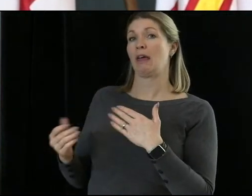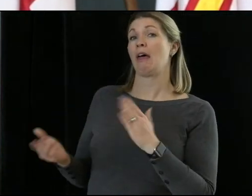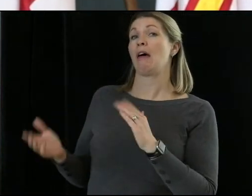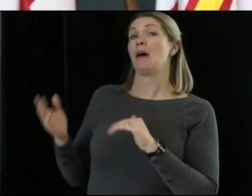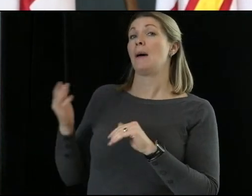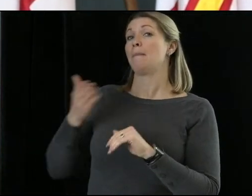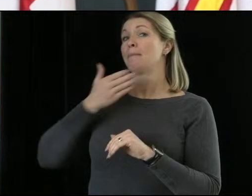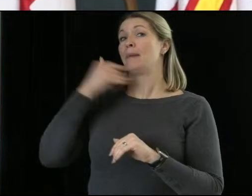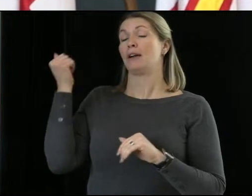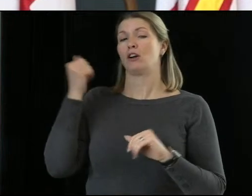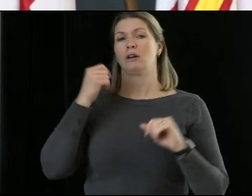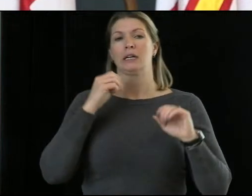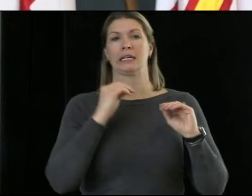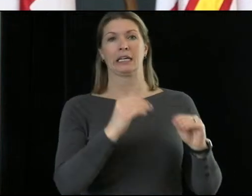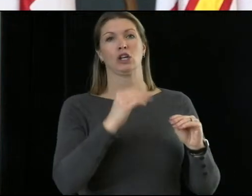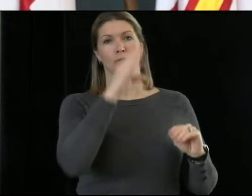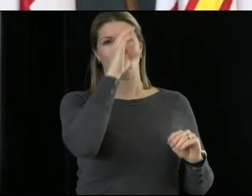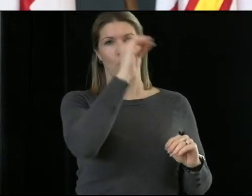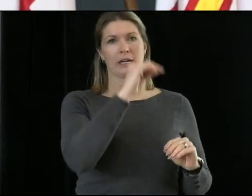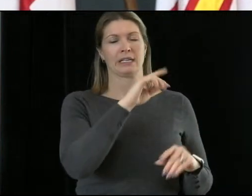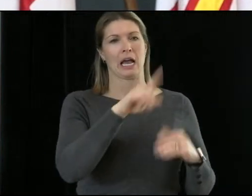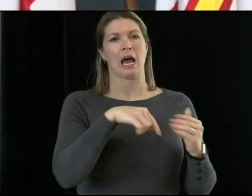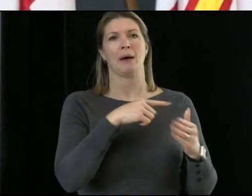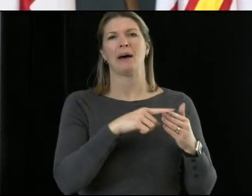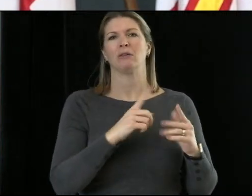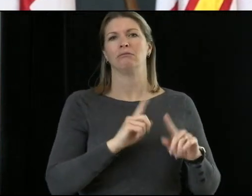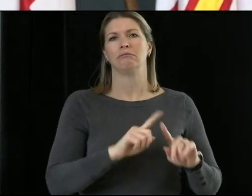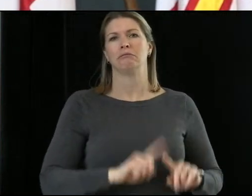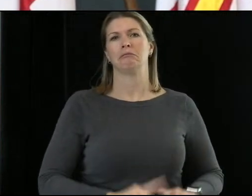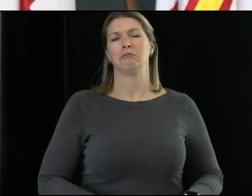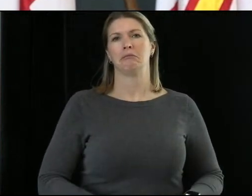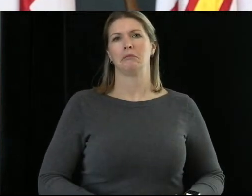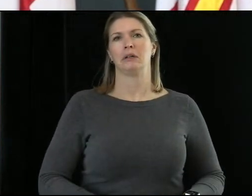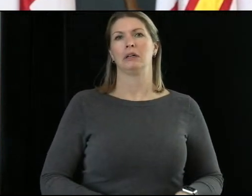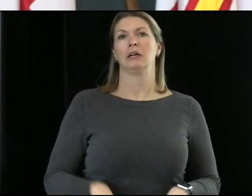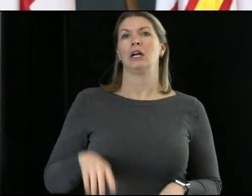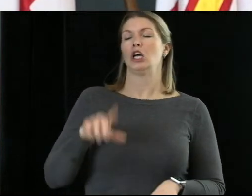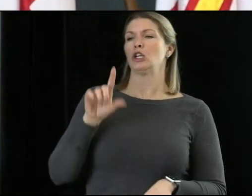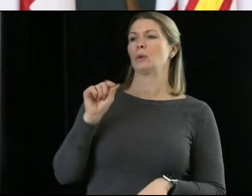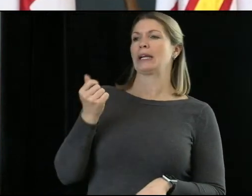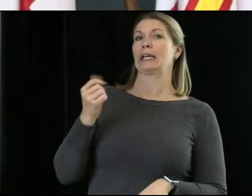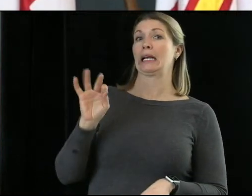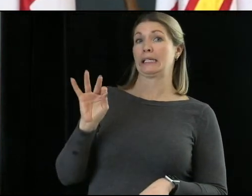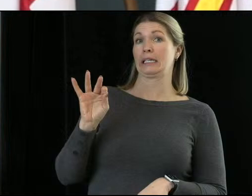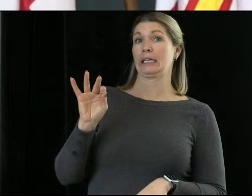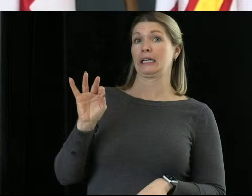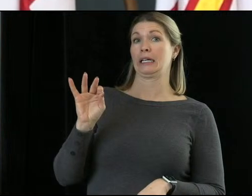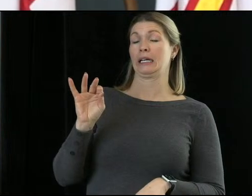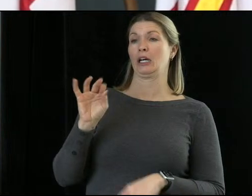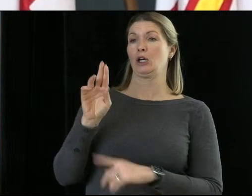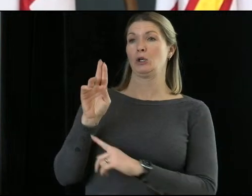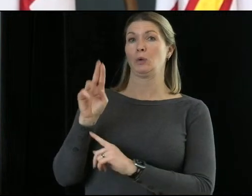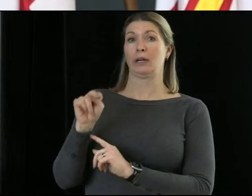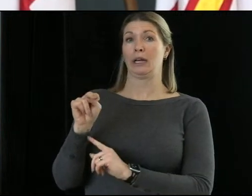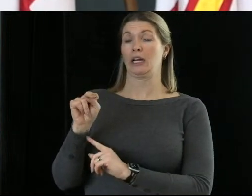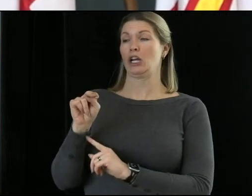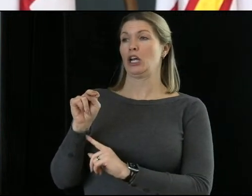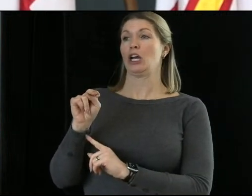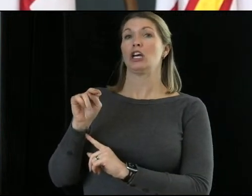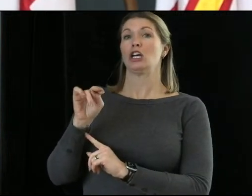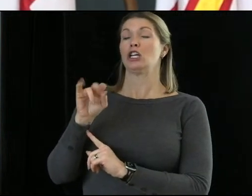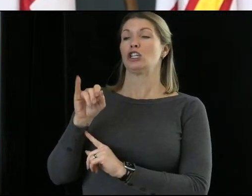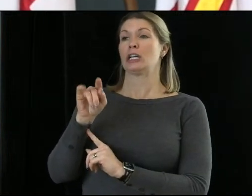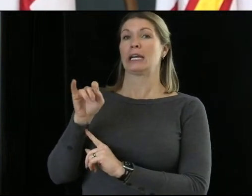consent. In 2019, while addressing various countries at the United Nations in Geneva on